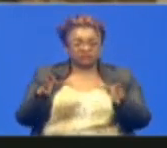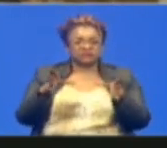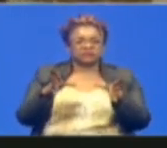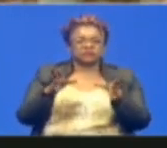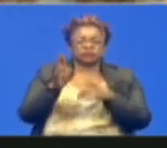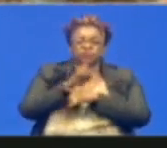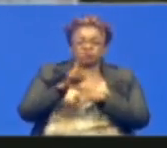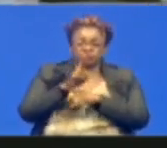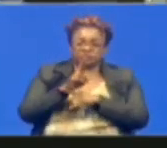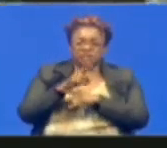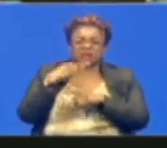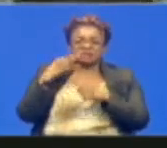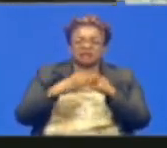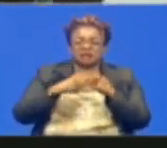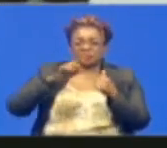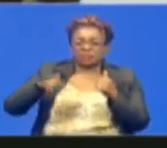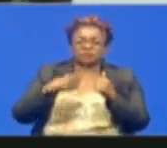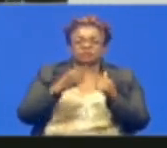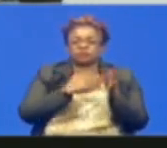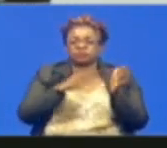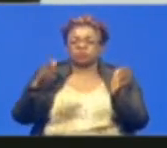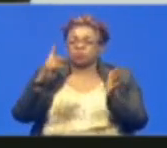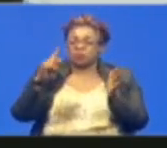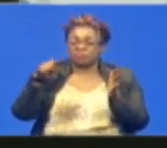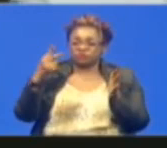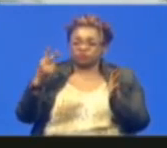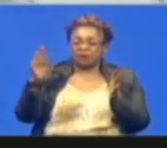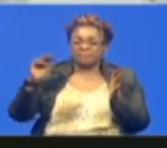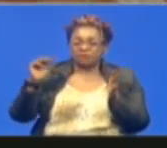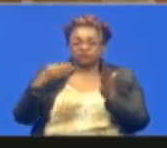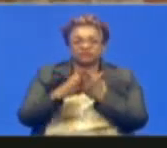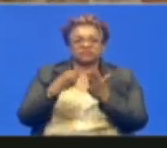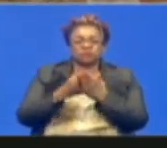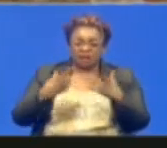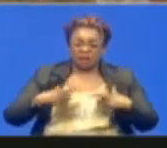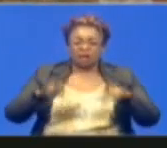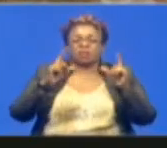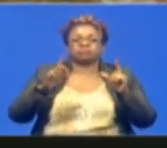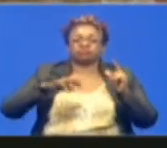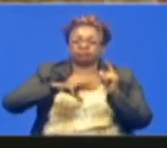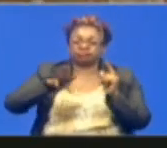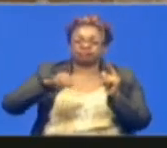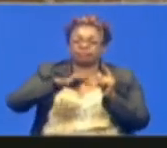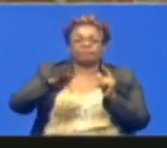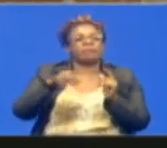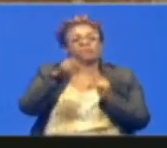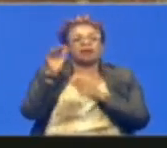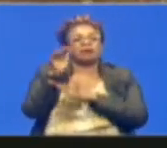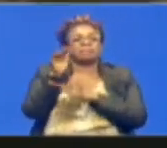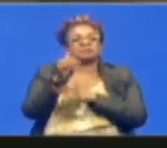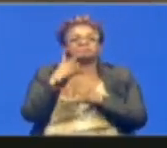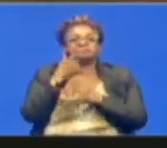800,000 shillings to 1.2 million shillings per year to allow them to graze their 200 camels. They claim that local leaders